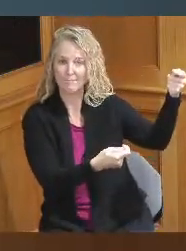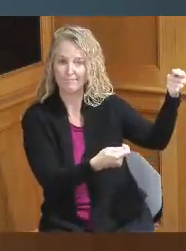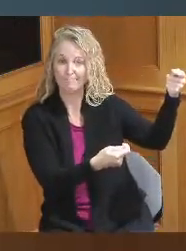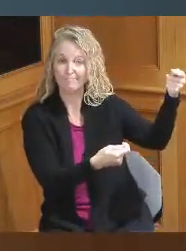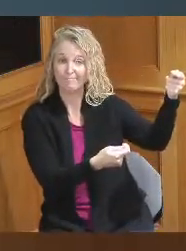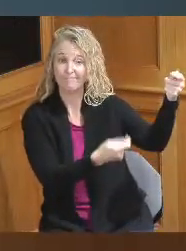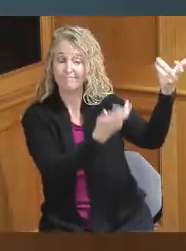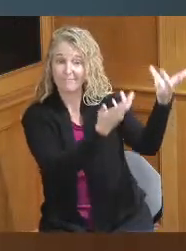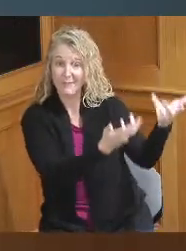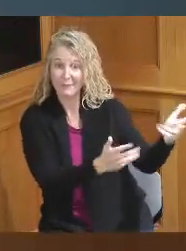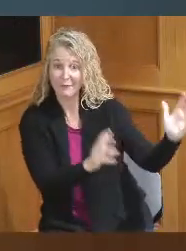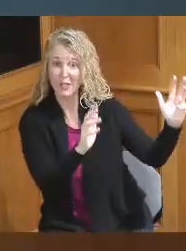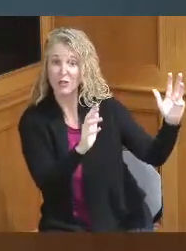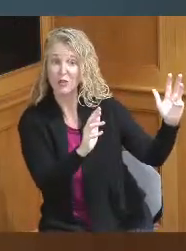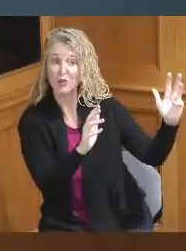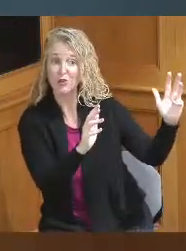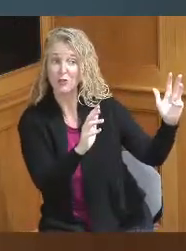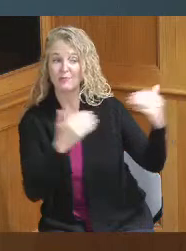Then we have